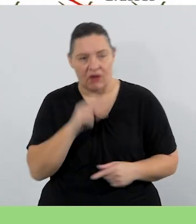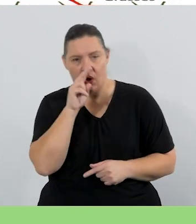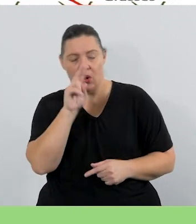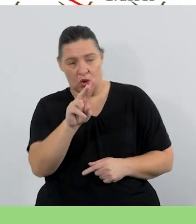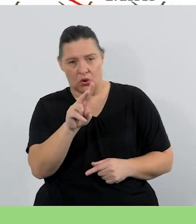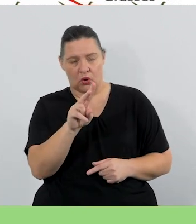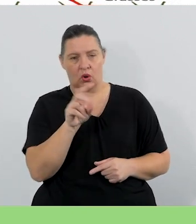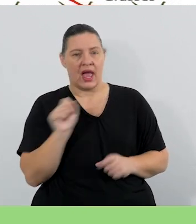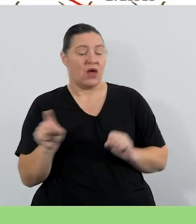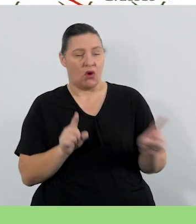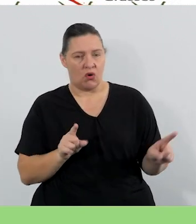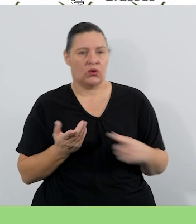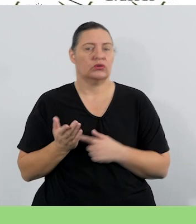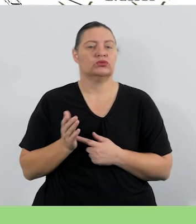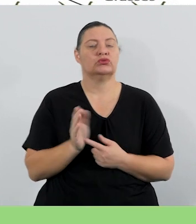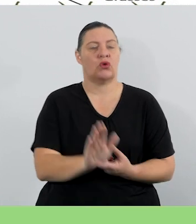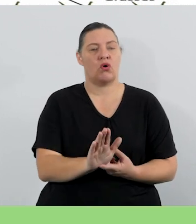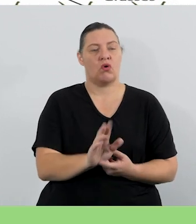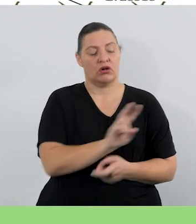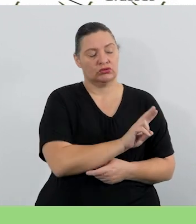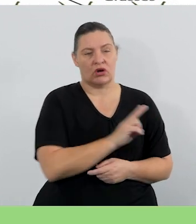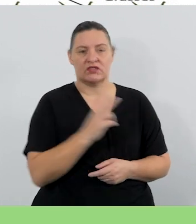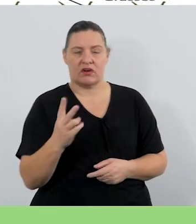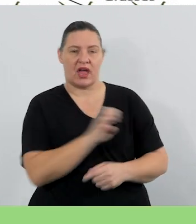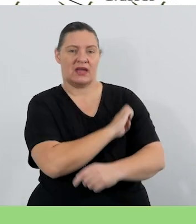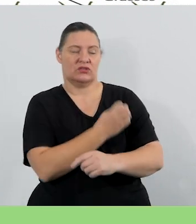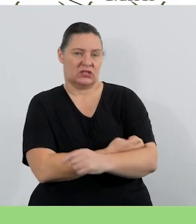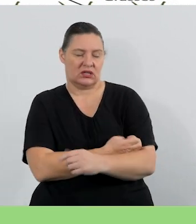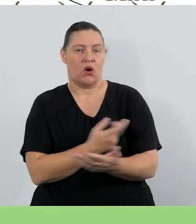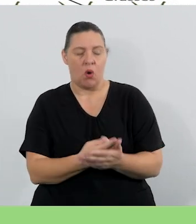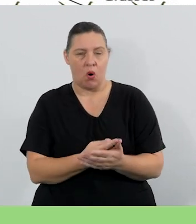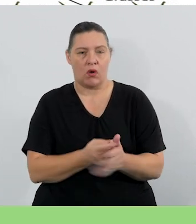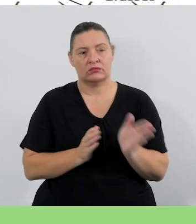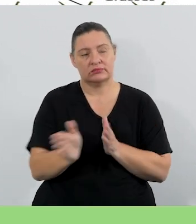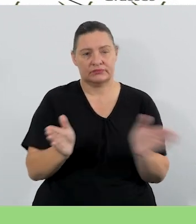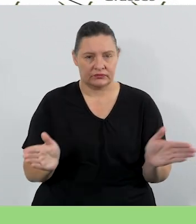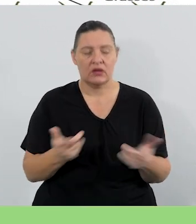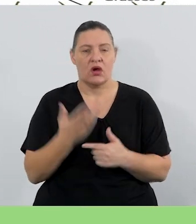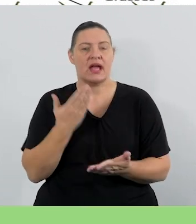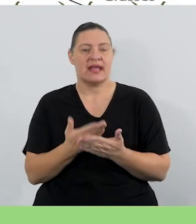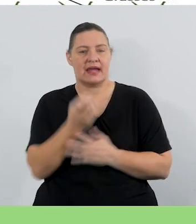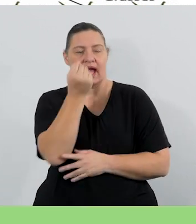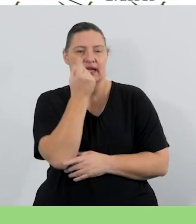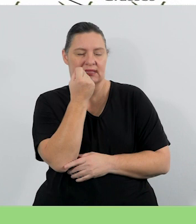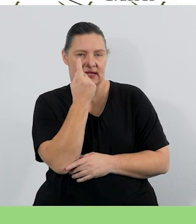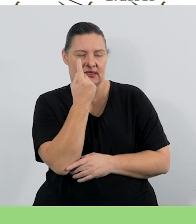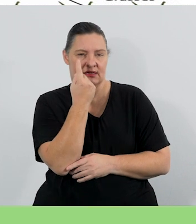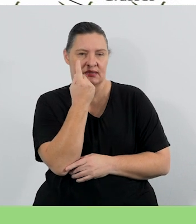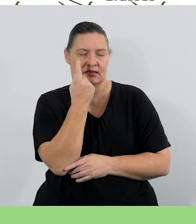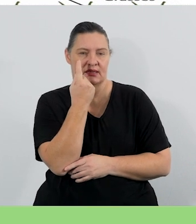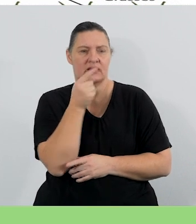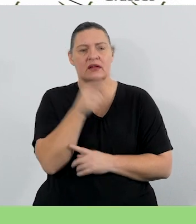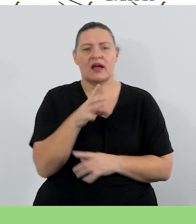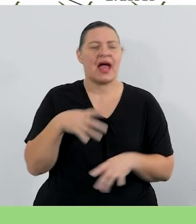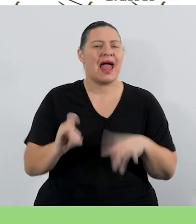looking at the arrows which show us the transfer of energy or the direction of the energy, you are able to understand